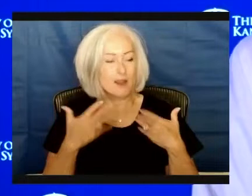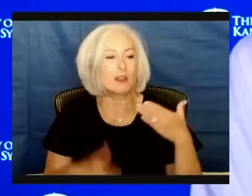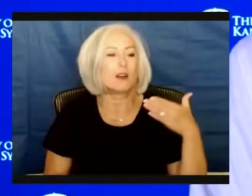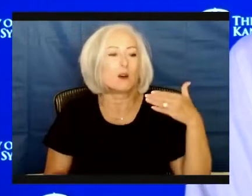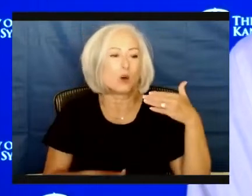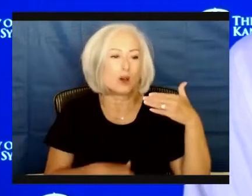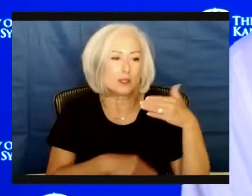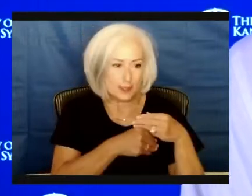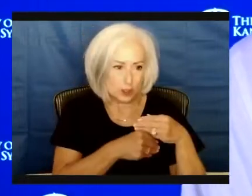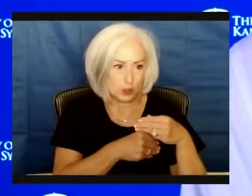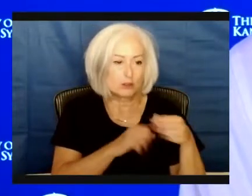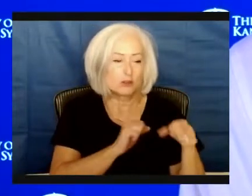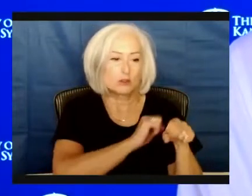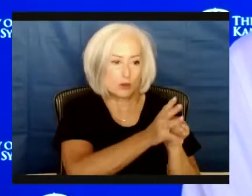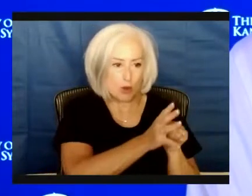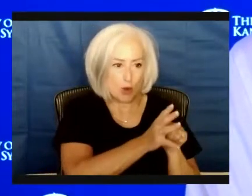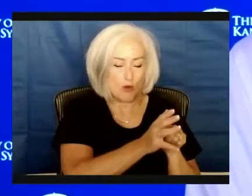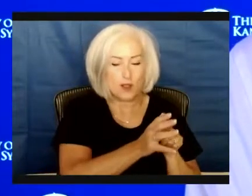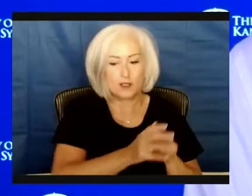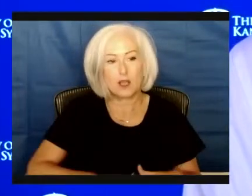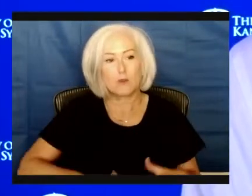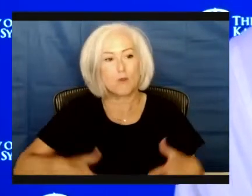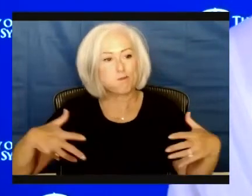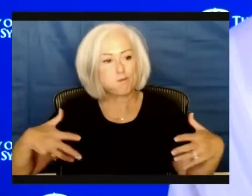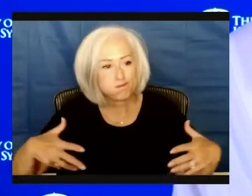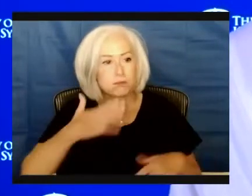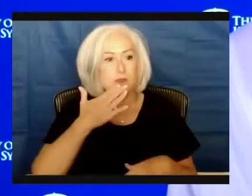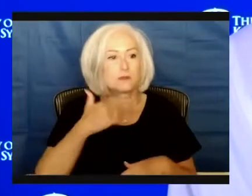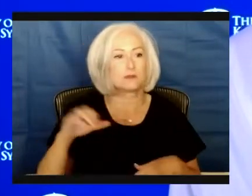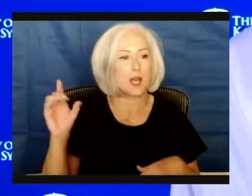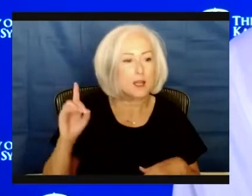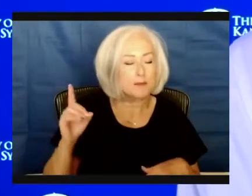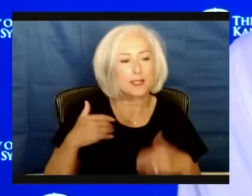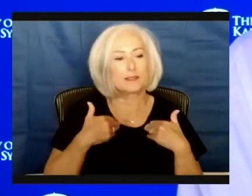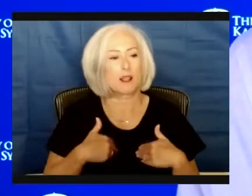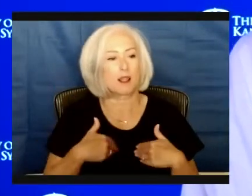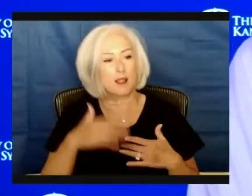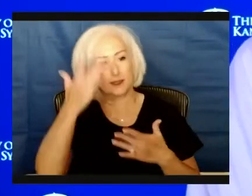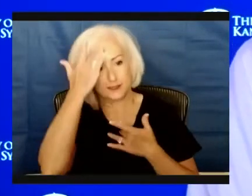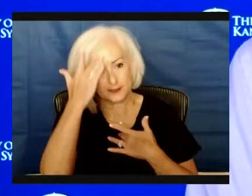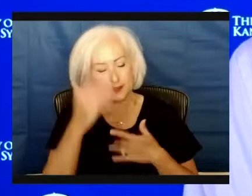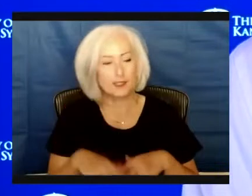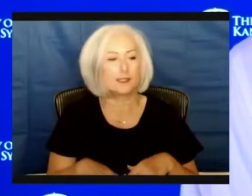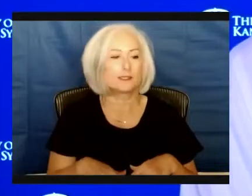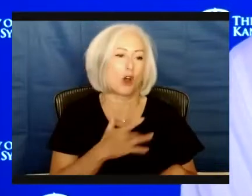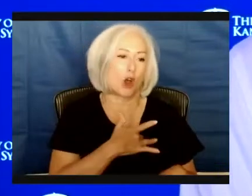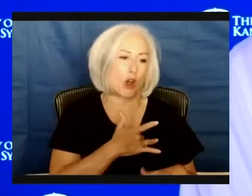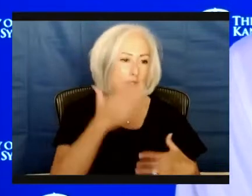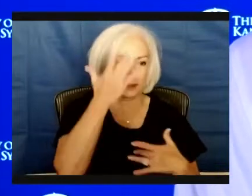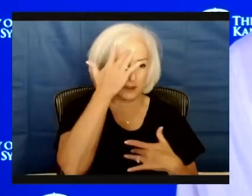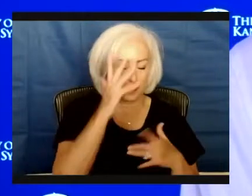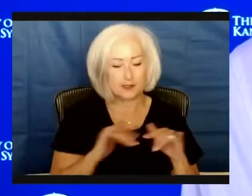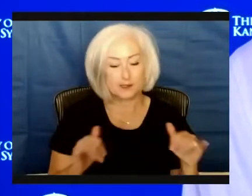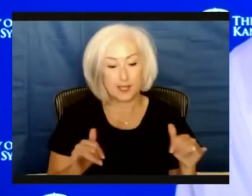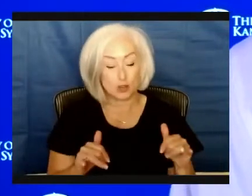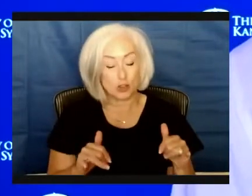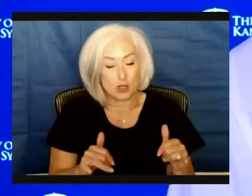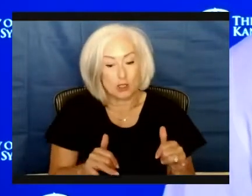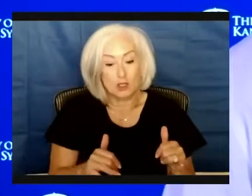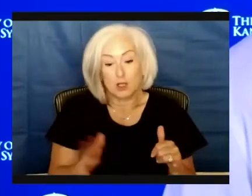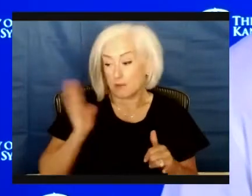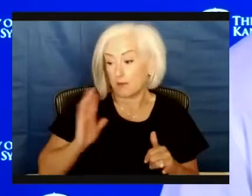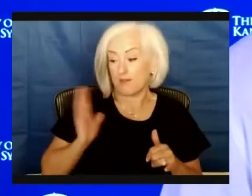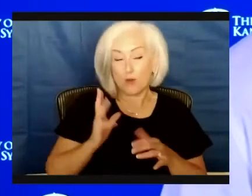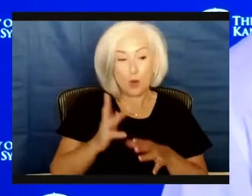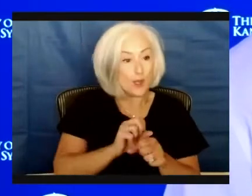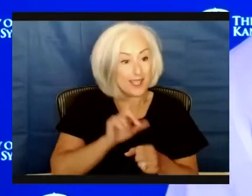age, obesity, lung disease, diabetes, those things. We need to get that information. We used to have that information. It gets a little bit harder